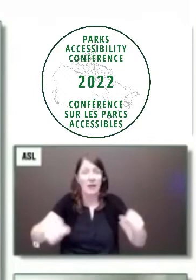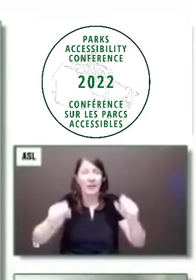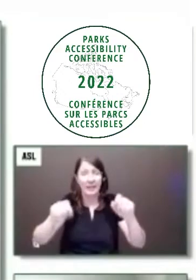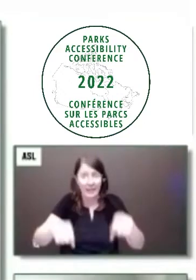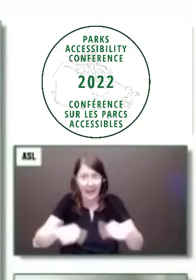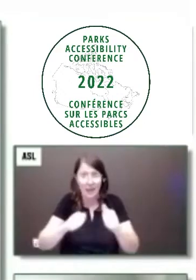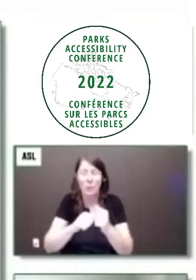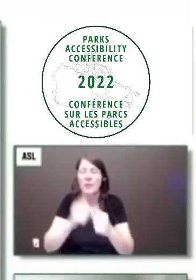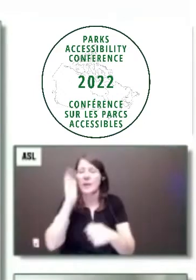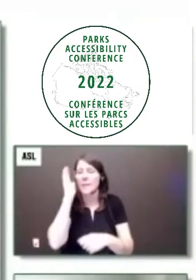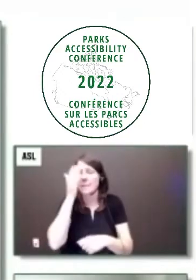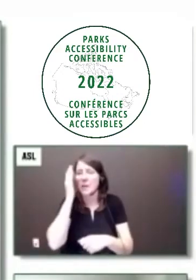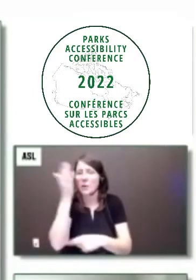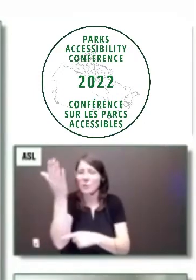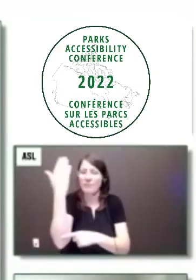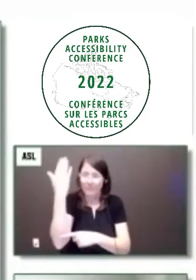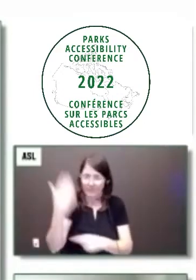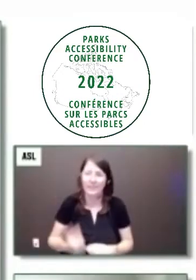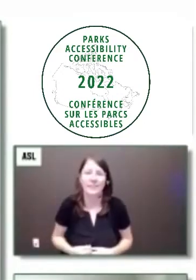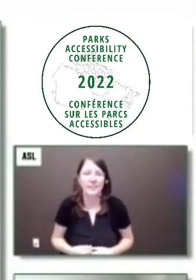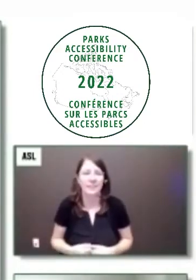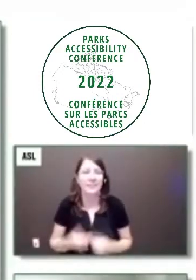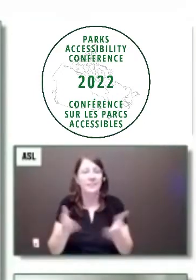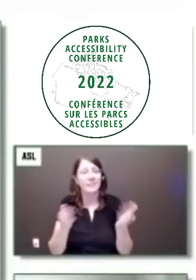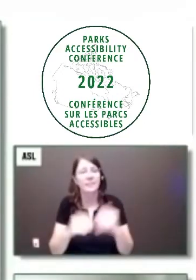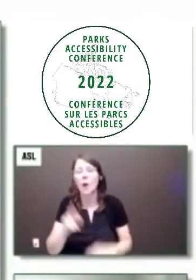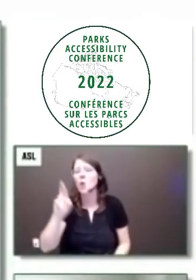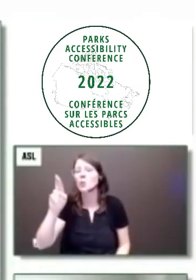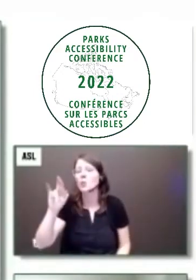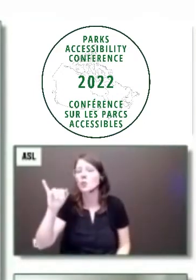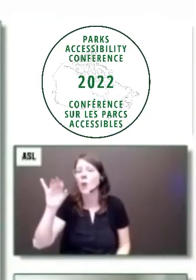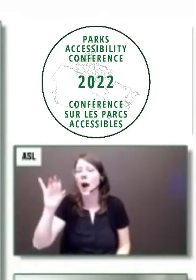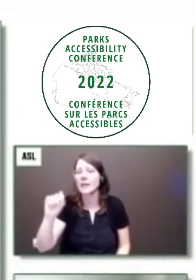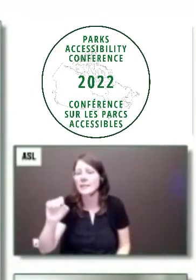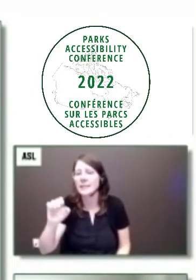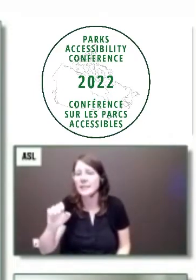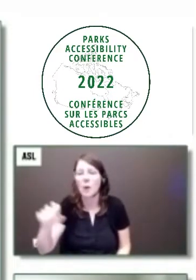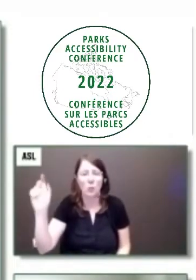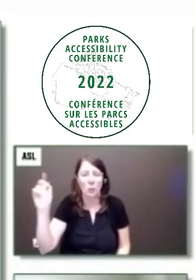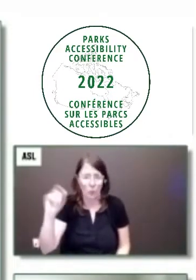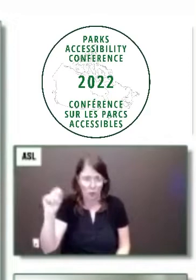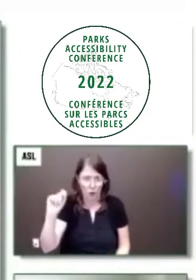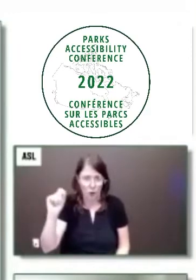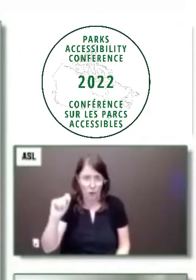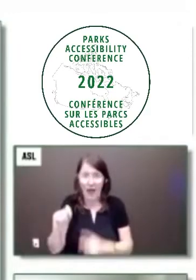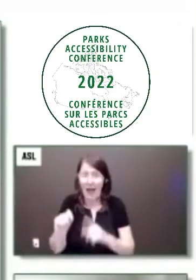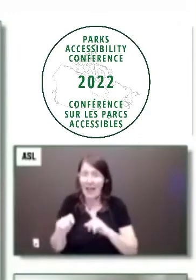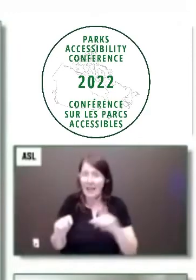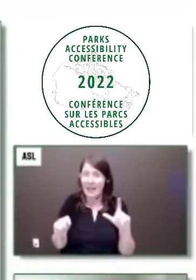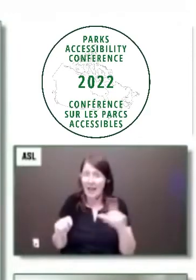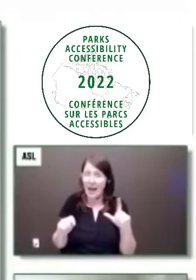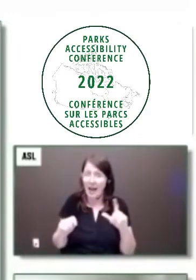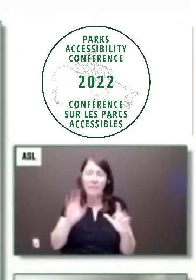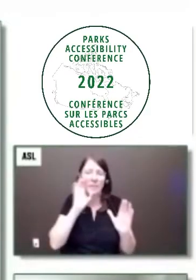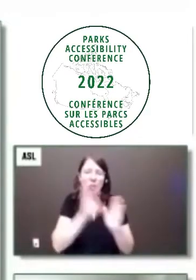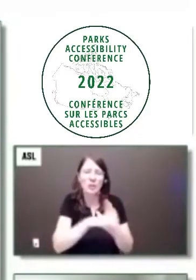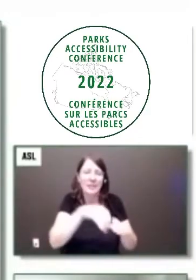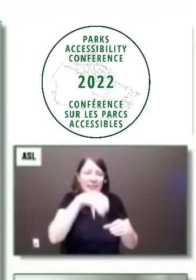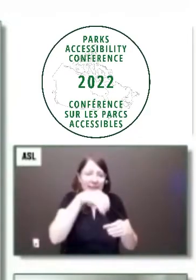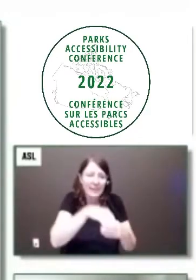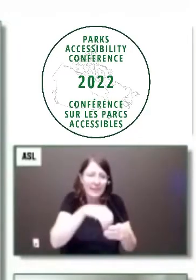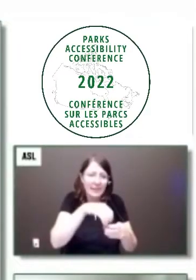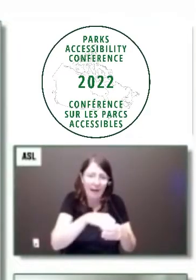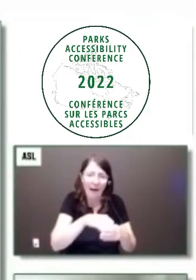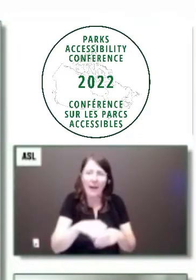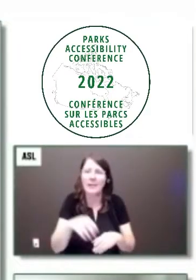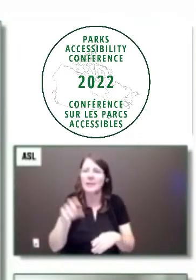The next image is of a Rise washroom. On the left, there is a picture of the inside showing a peninsular toilet with grab bars, a blue